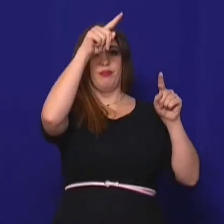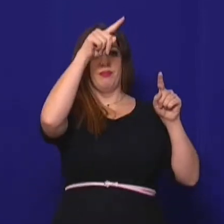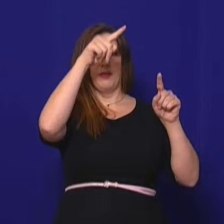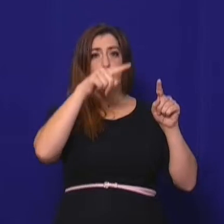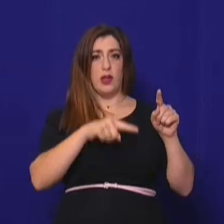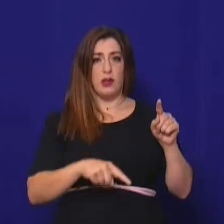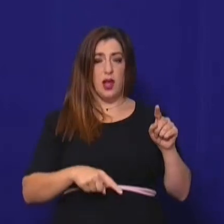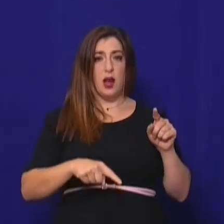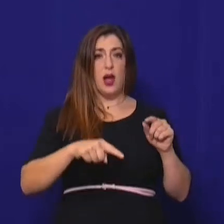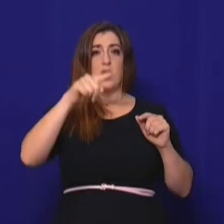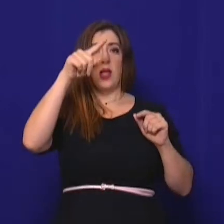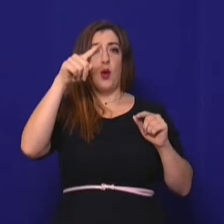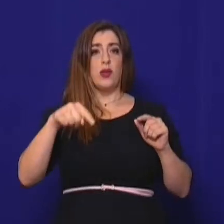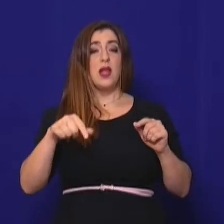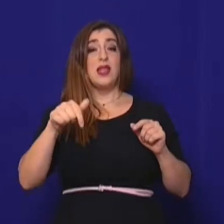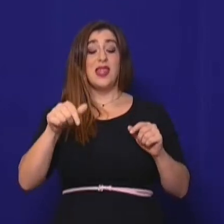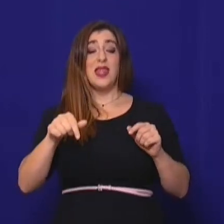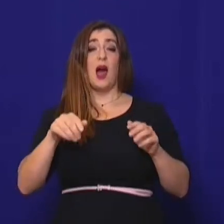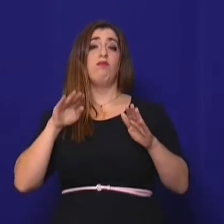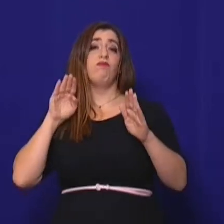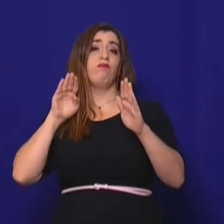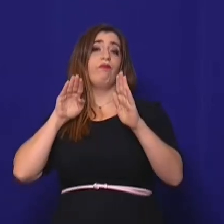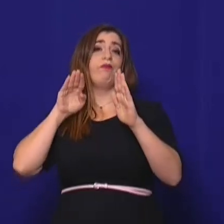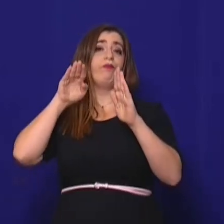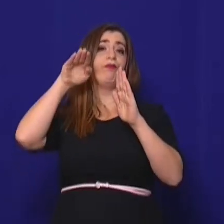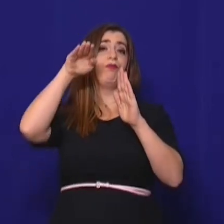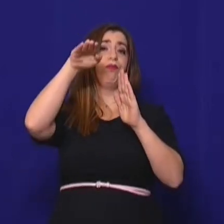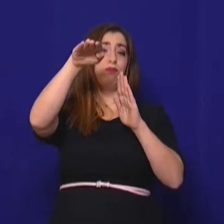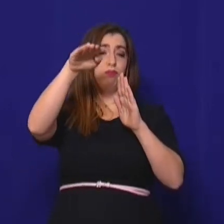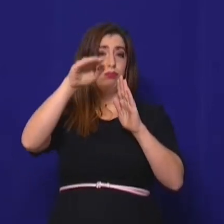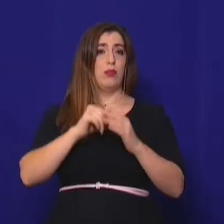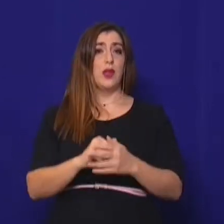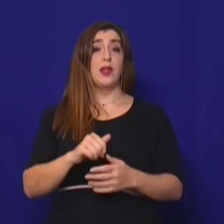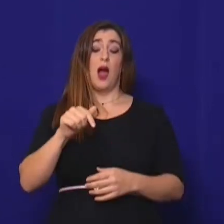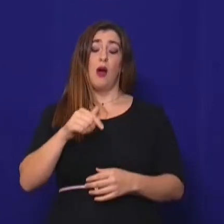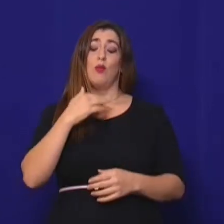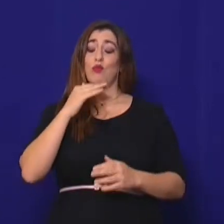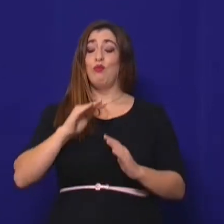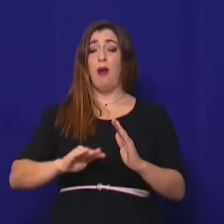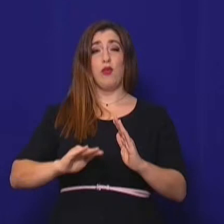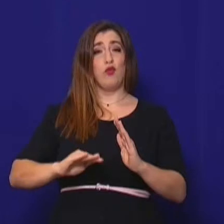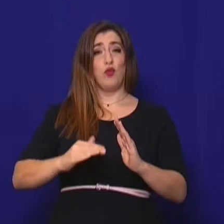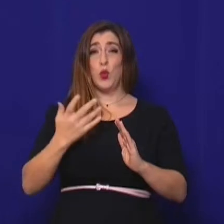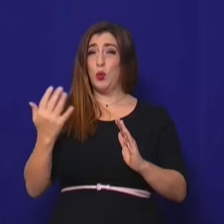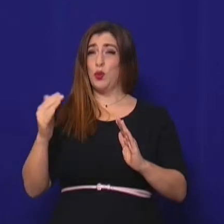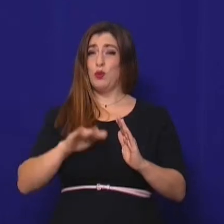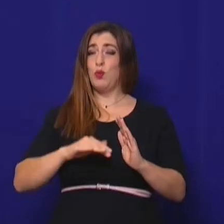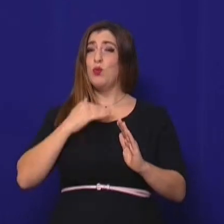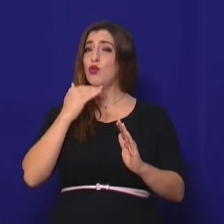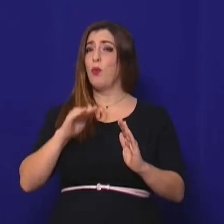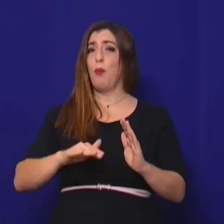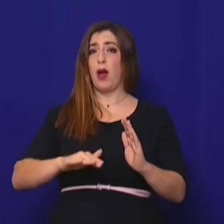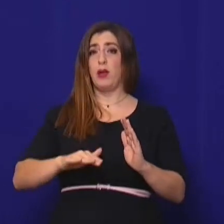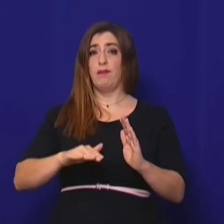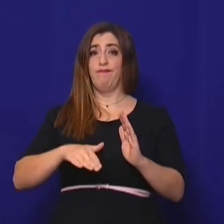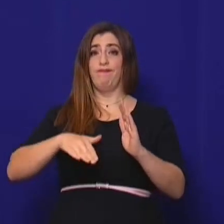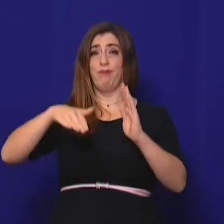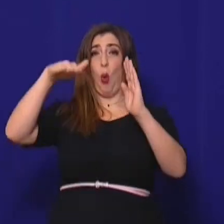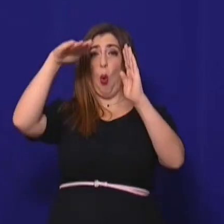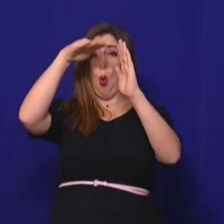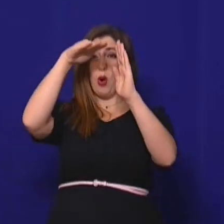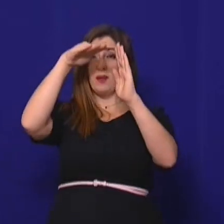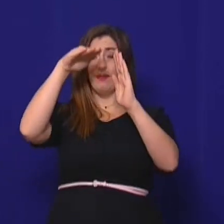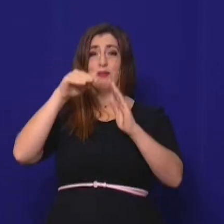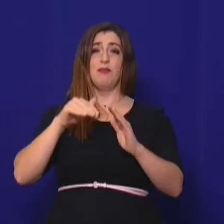ta' każijiet. In-numru ta' każijiet xorta mhuwiex baxx, importanti din li nifhmuha li bħala moving average qiegħed ikun